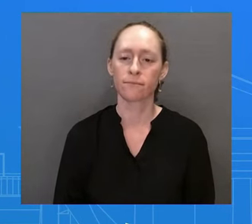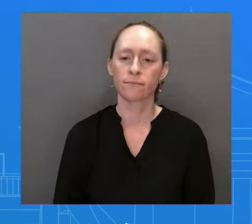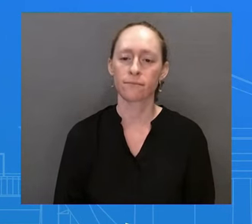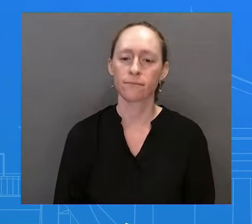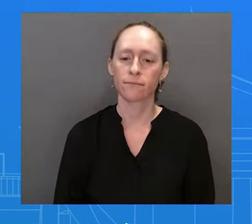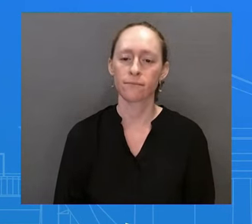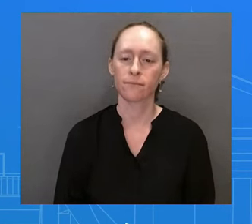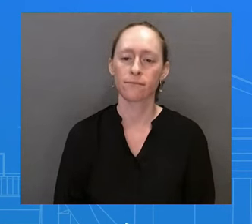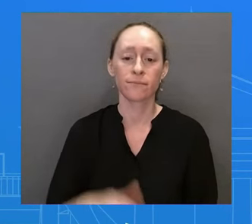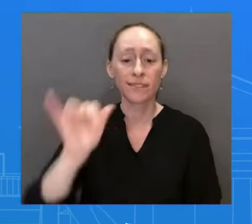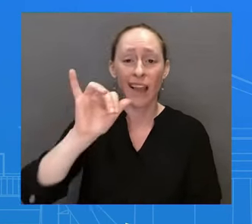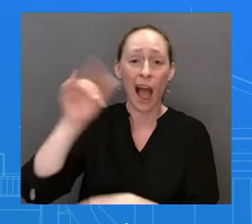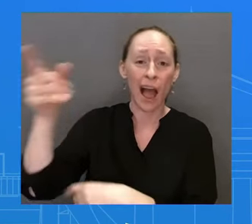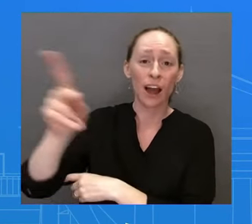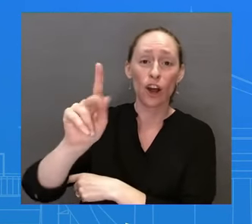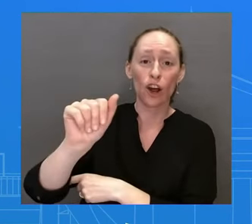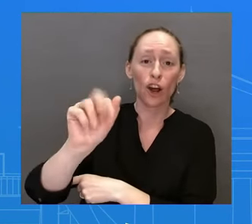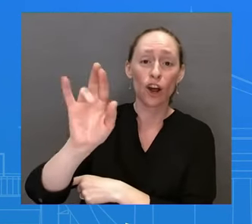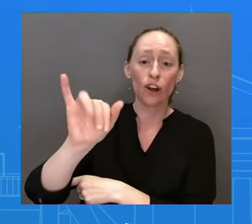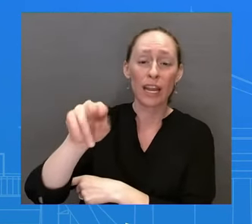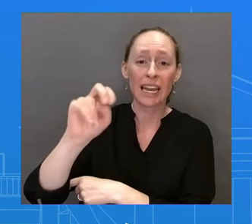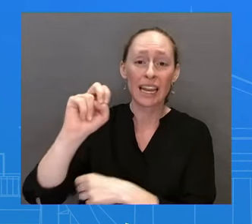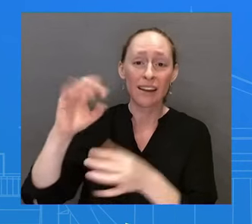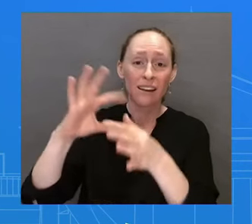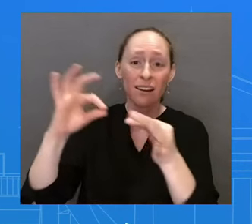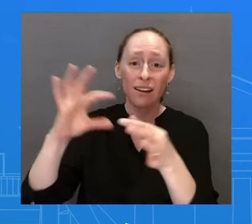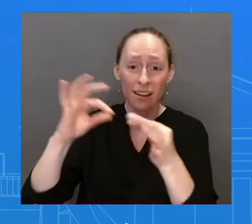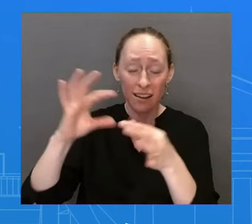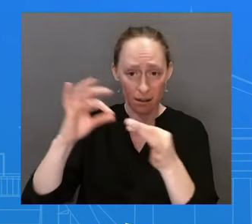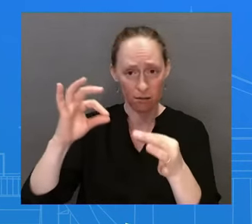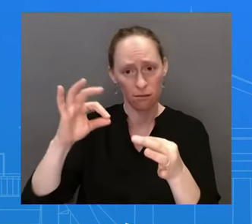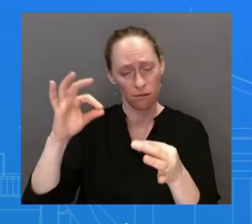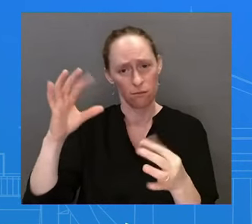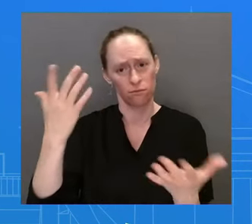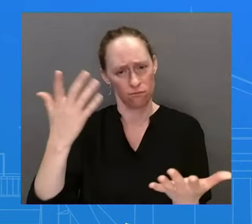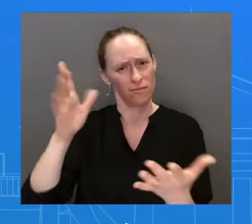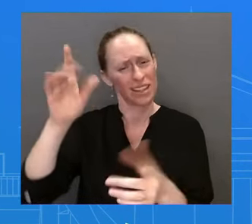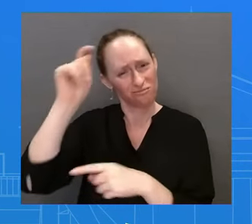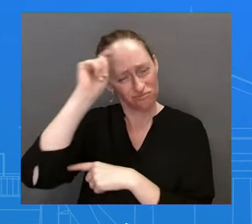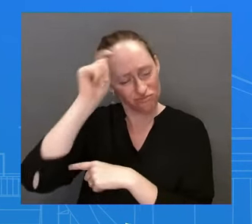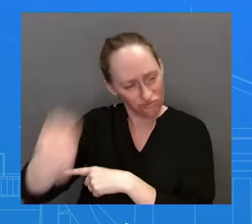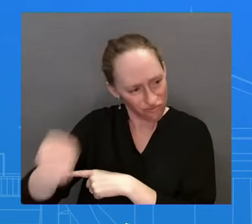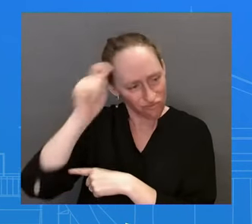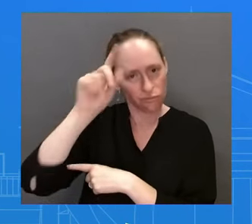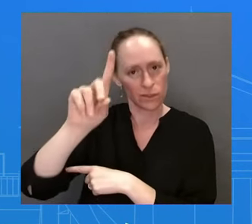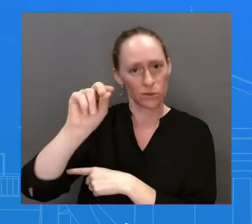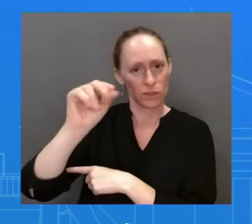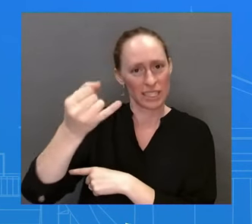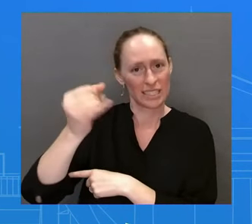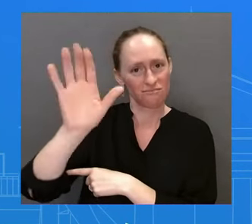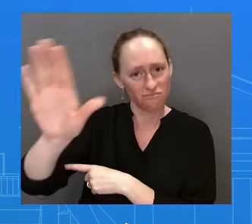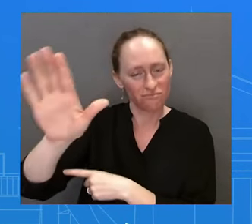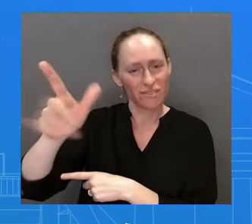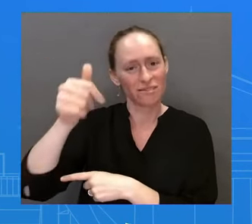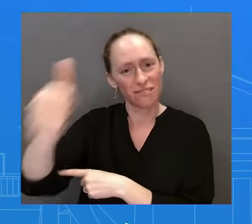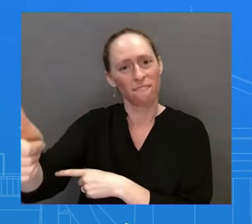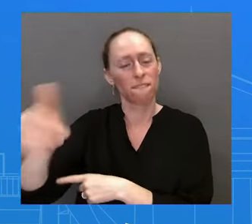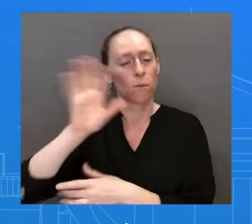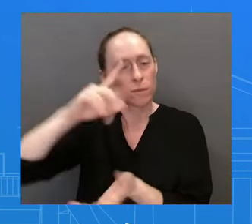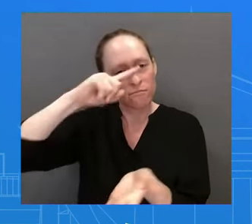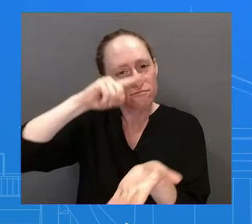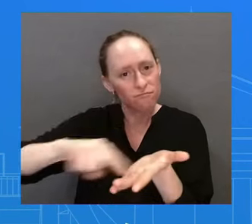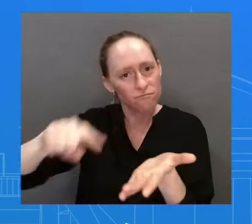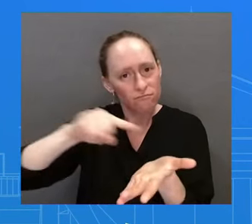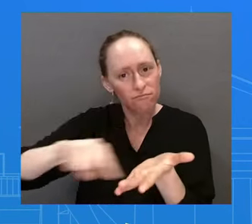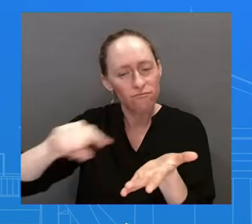respects the independence of the Justice Department and allowing the Justice Department to do their job unimpeded and